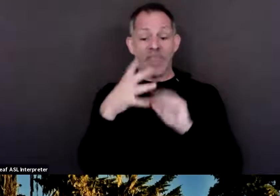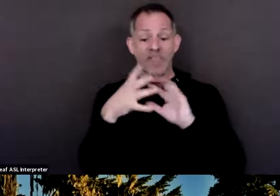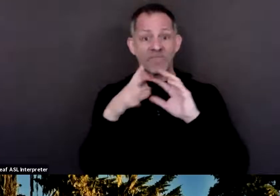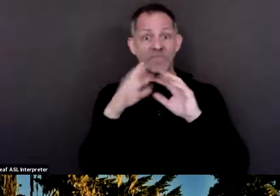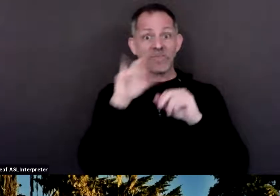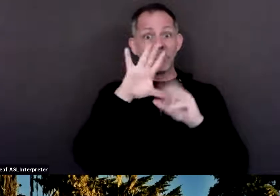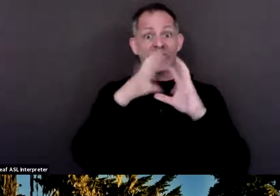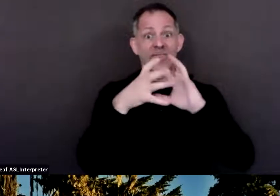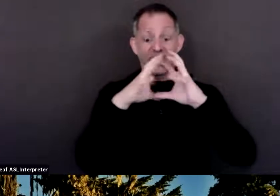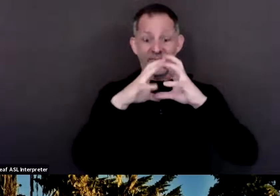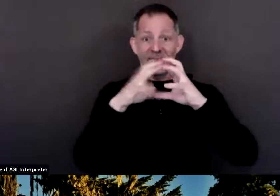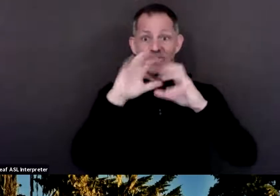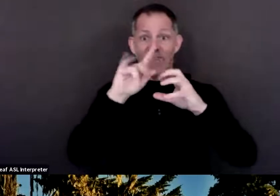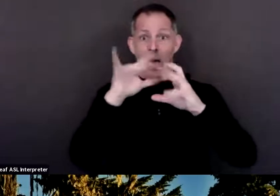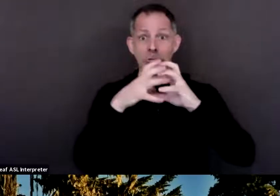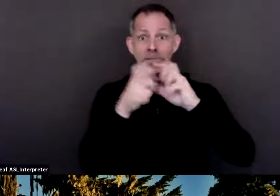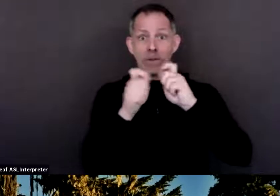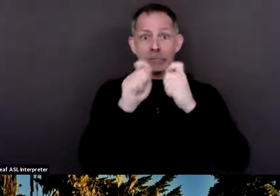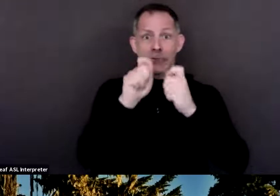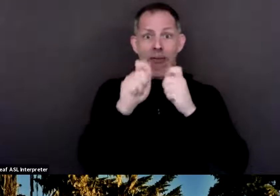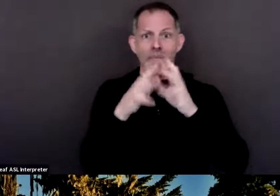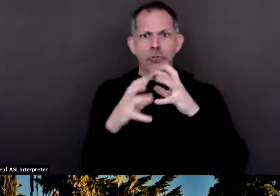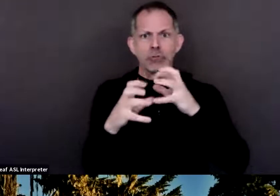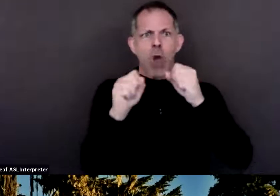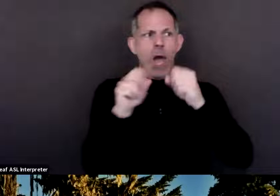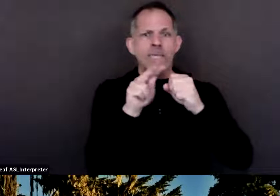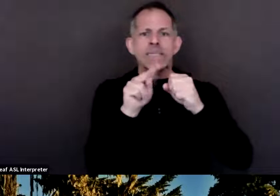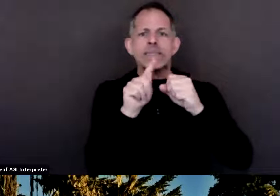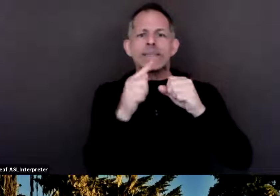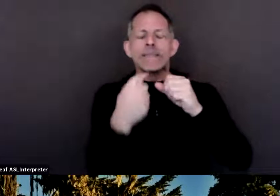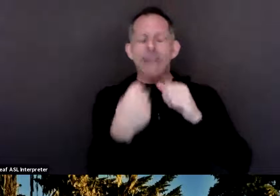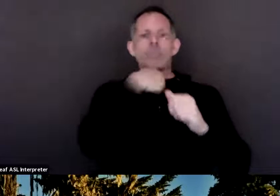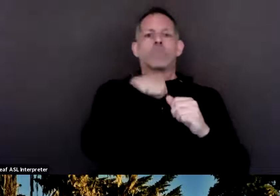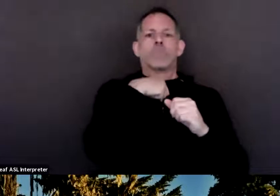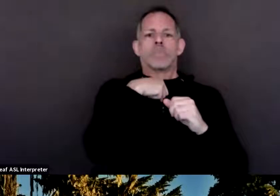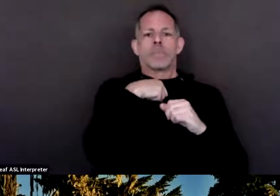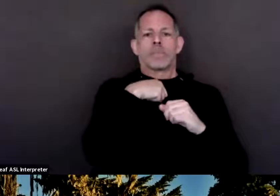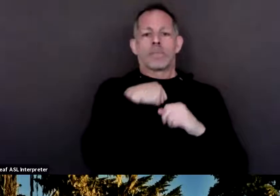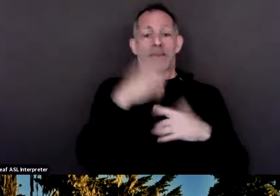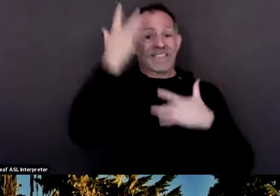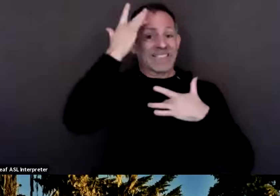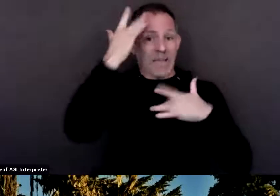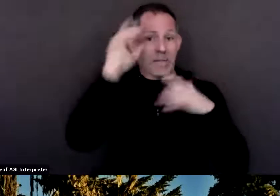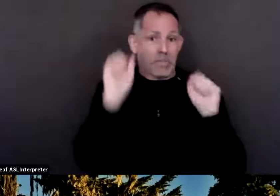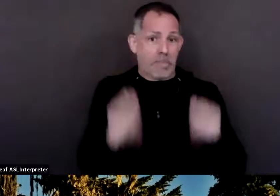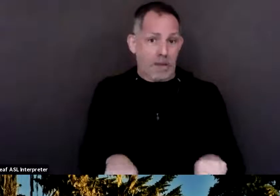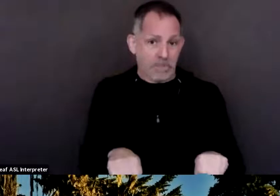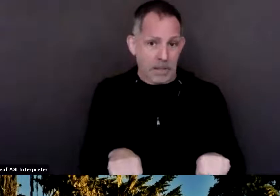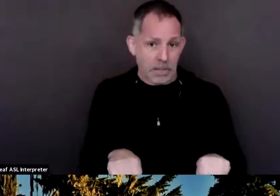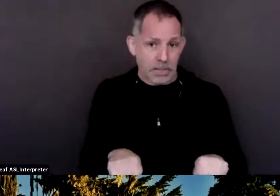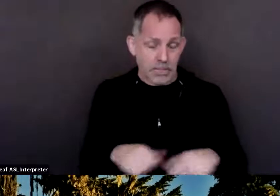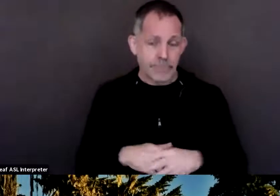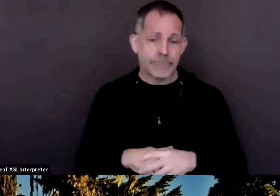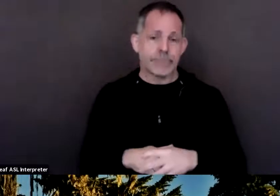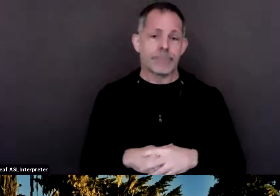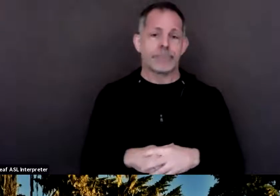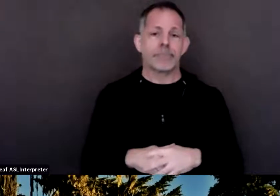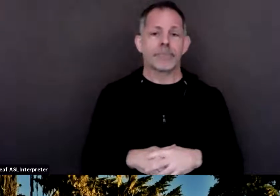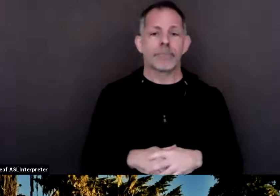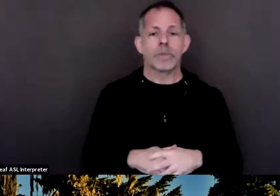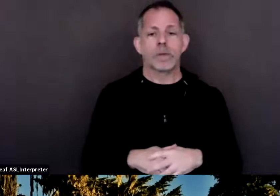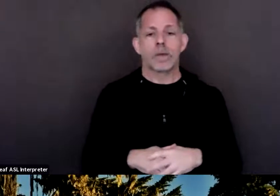where we've really got the genie back in the bottle and a substantial majority of the population